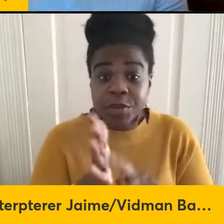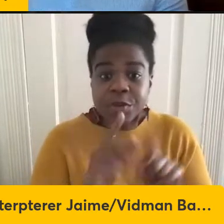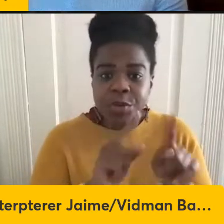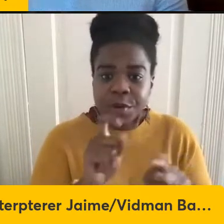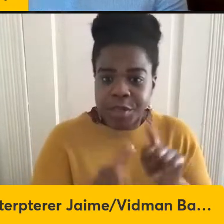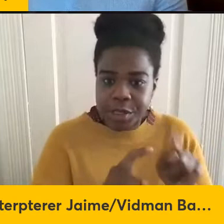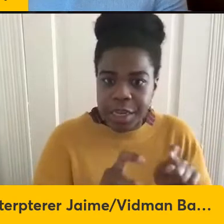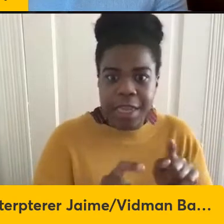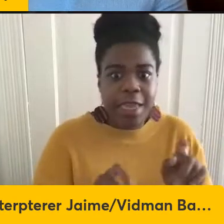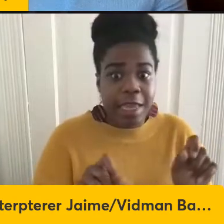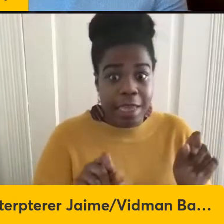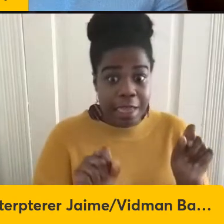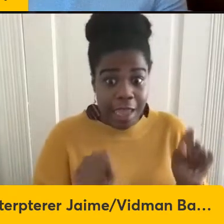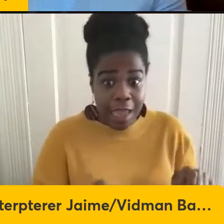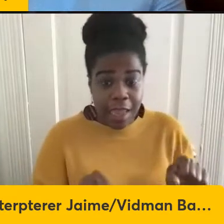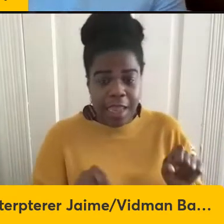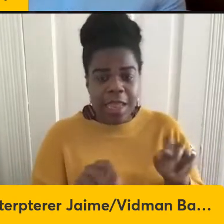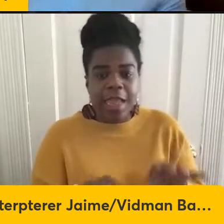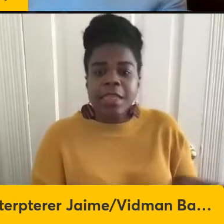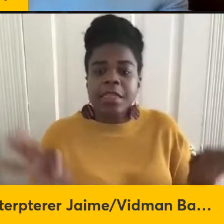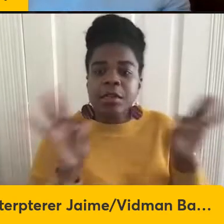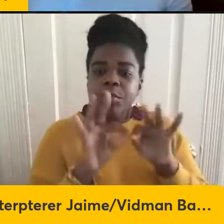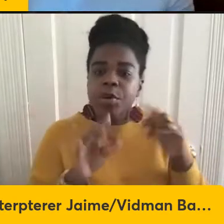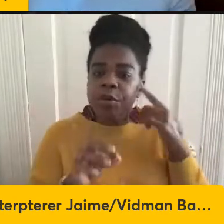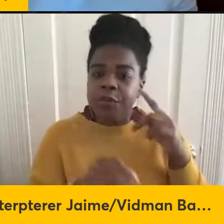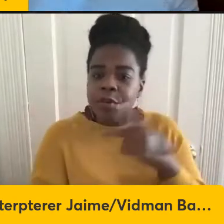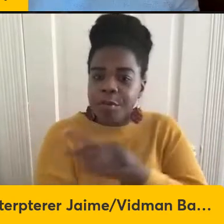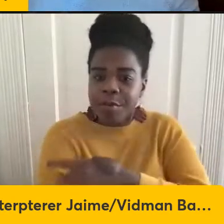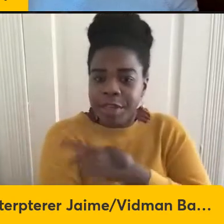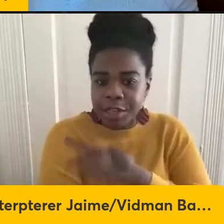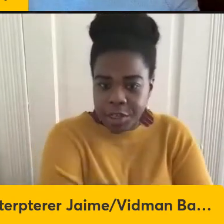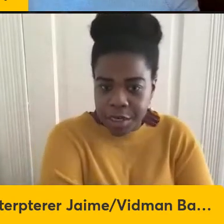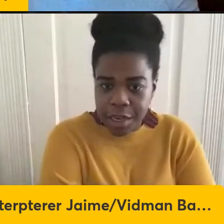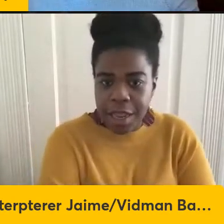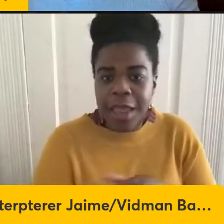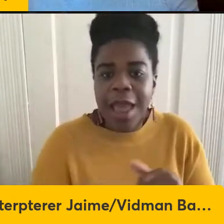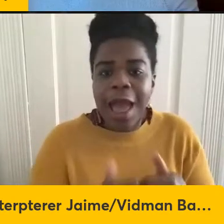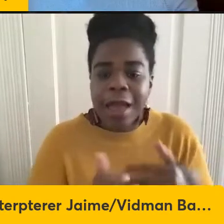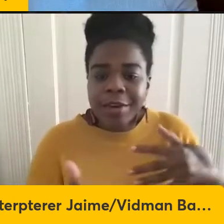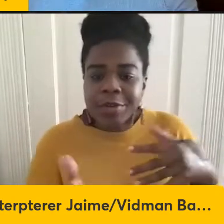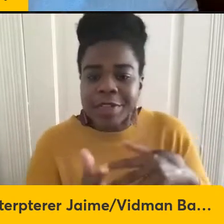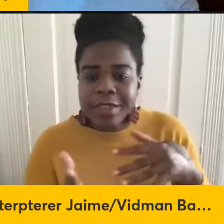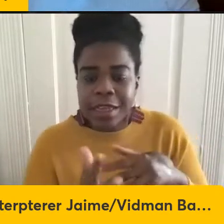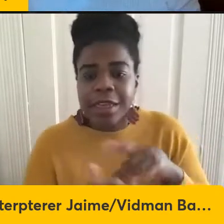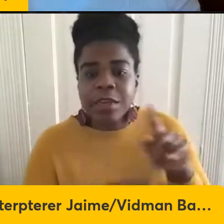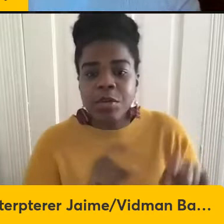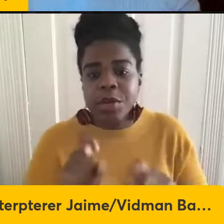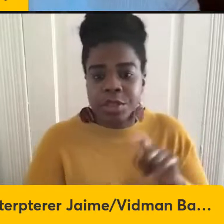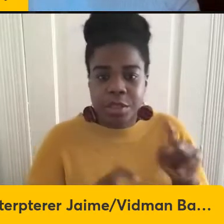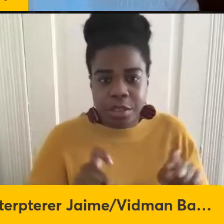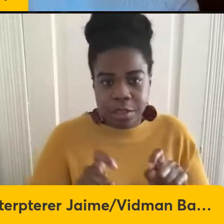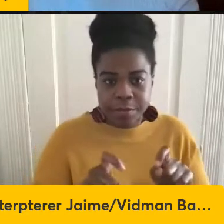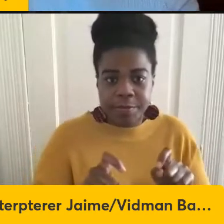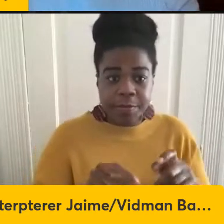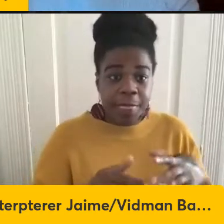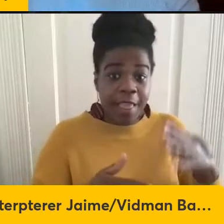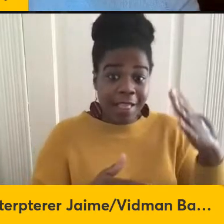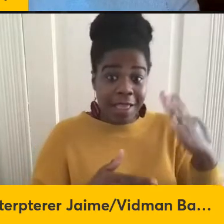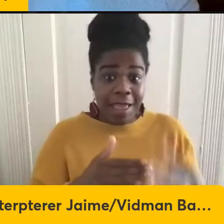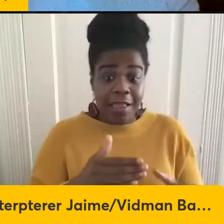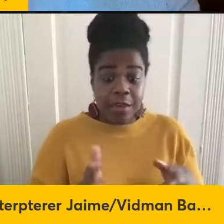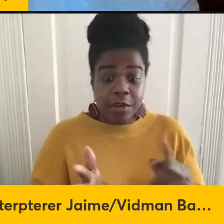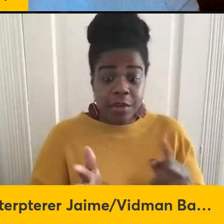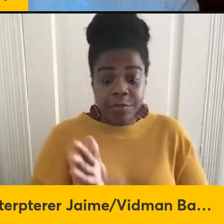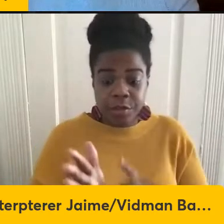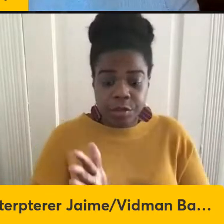to the patient, is important to the patient. How do we study this research question? And then, at the end of the research,